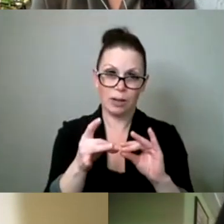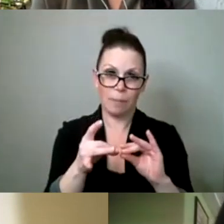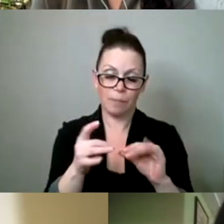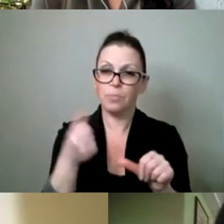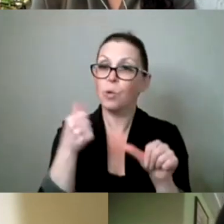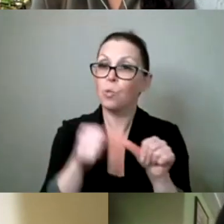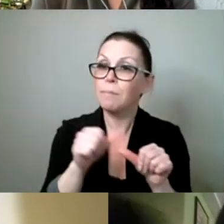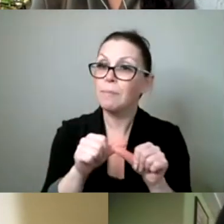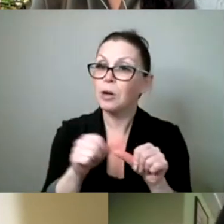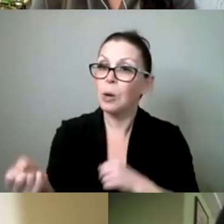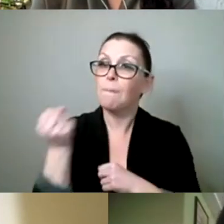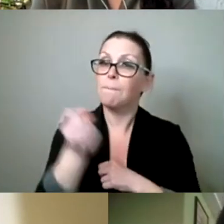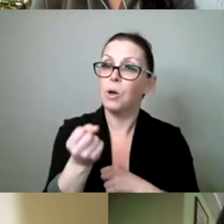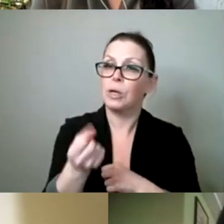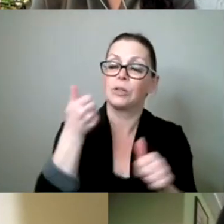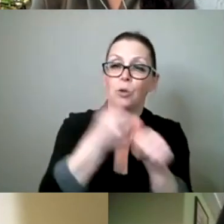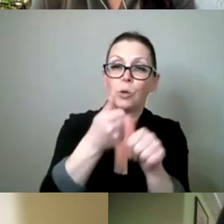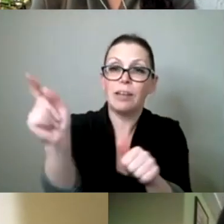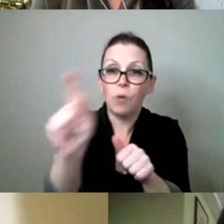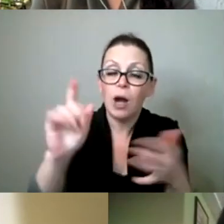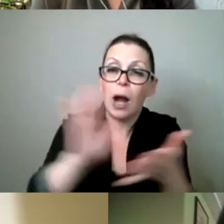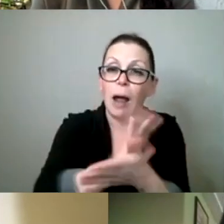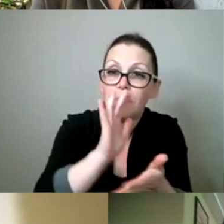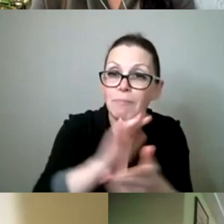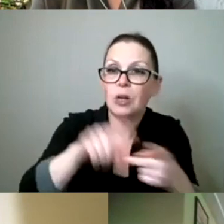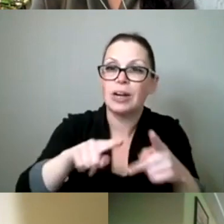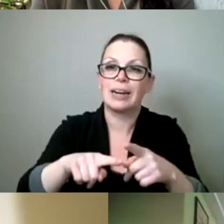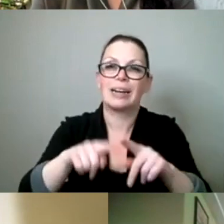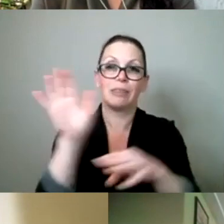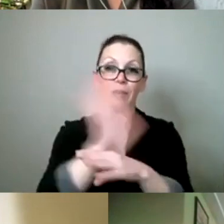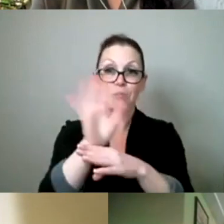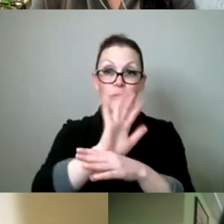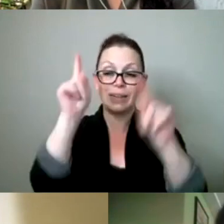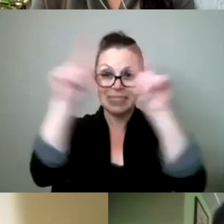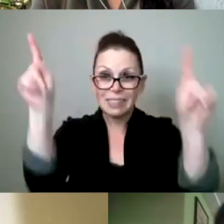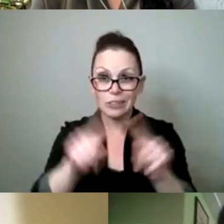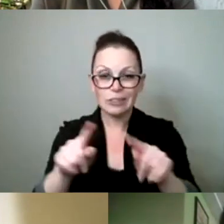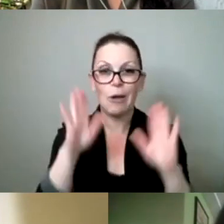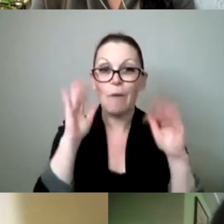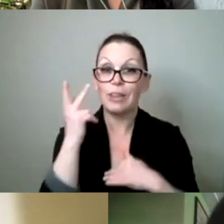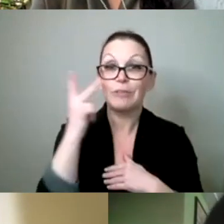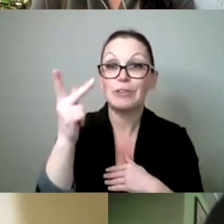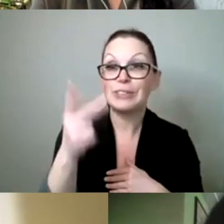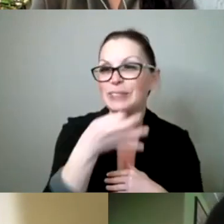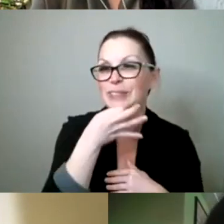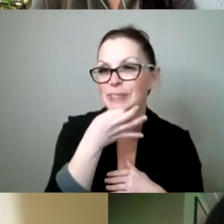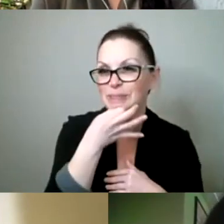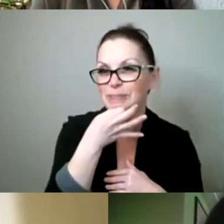on paper and on screen. And hopefully we'll see you out there soon.